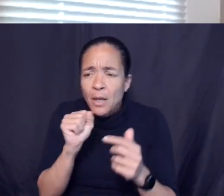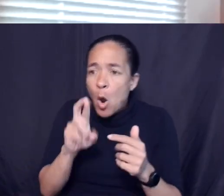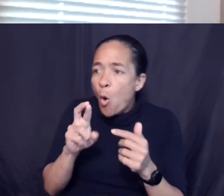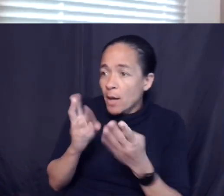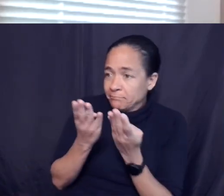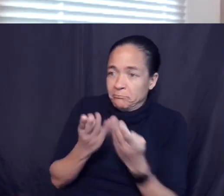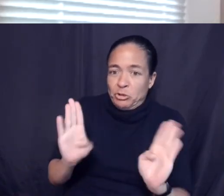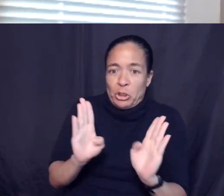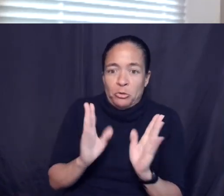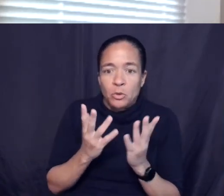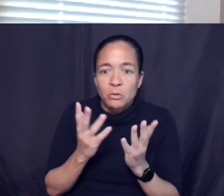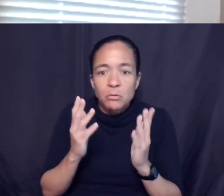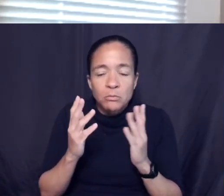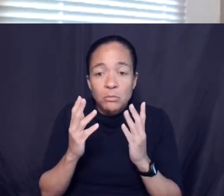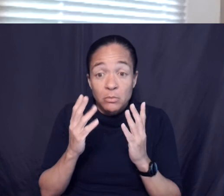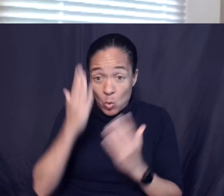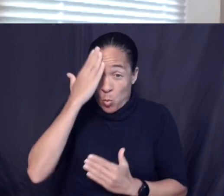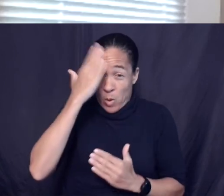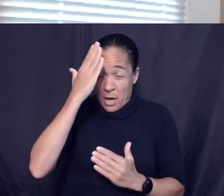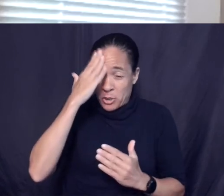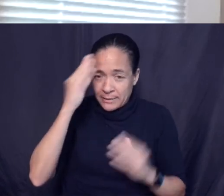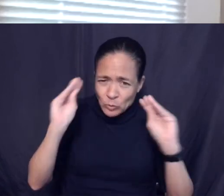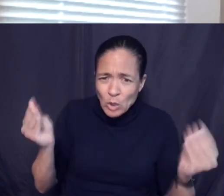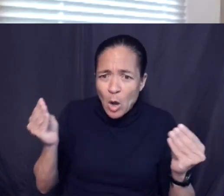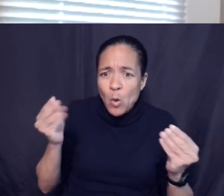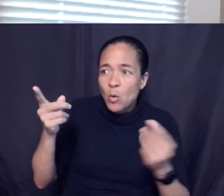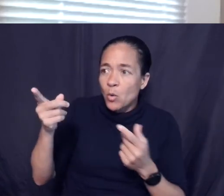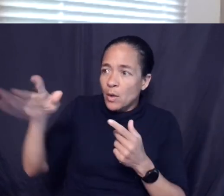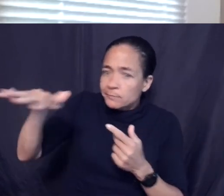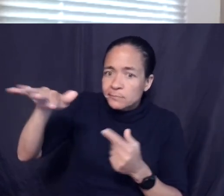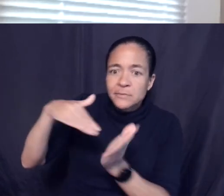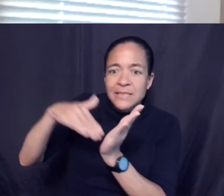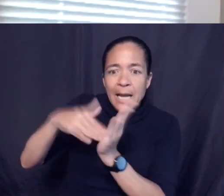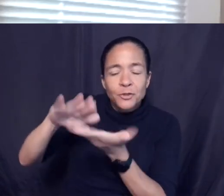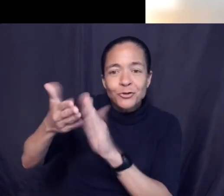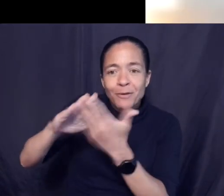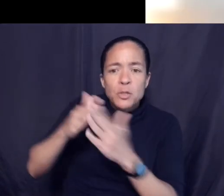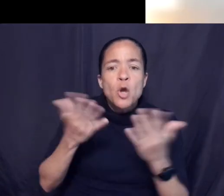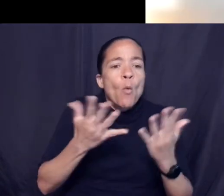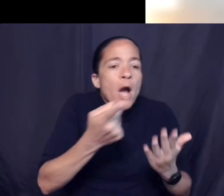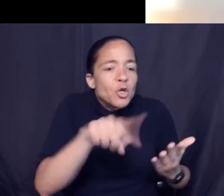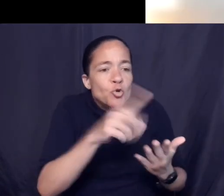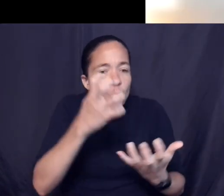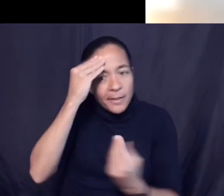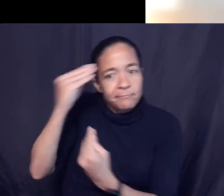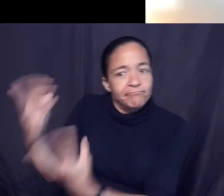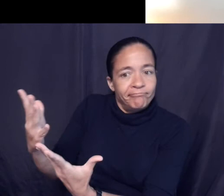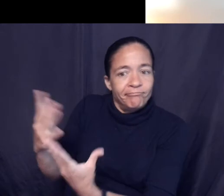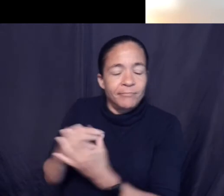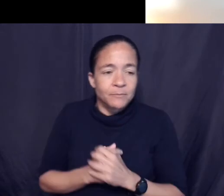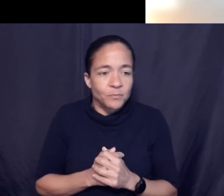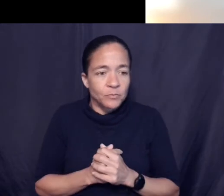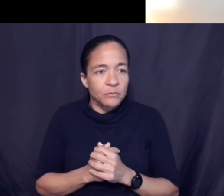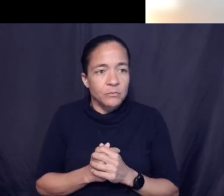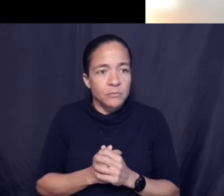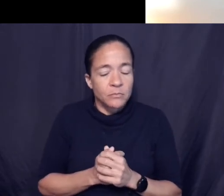in general, there's a lack of awareness among doctors. What do you want doctors to know? You know, I don't